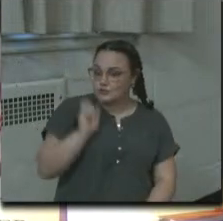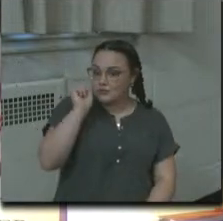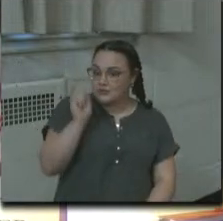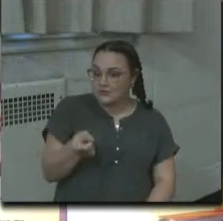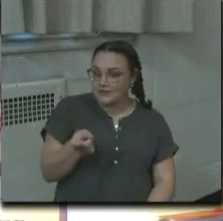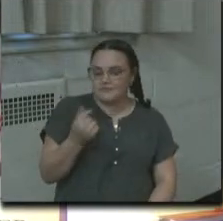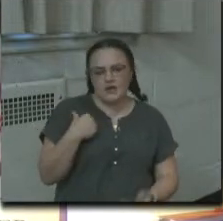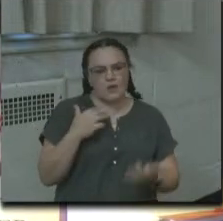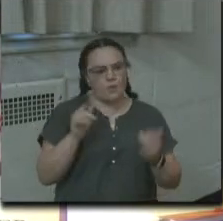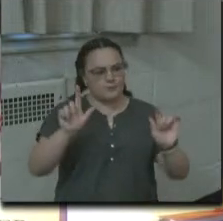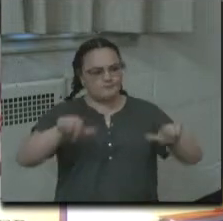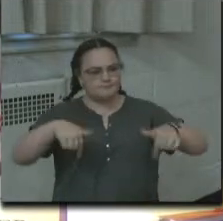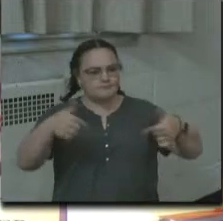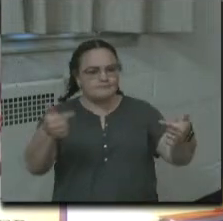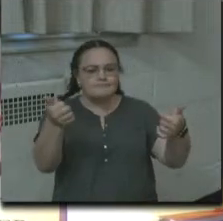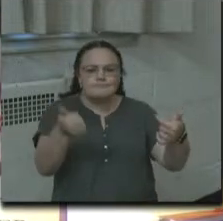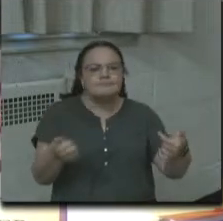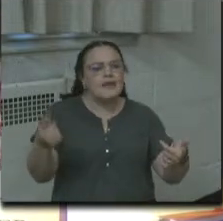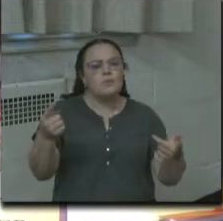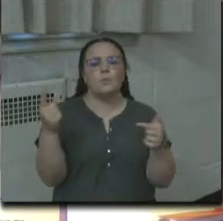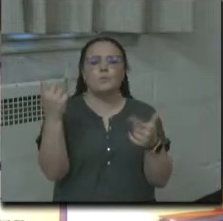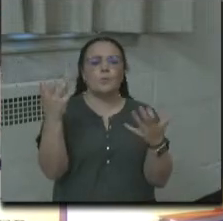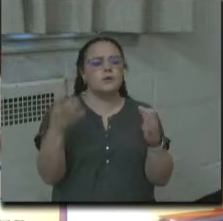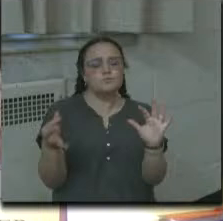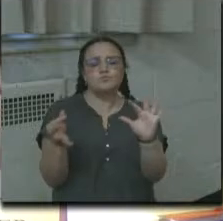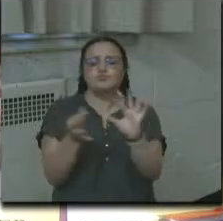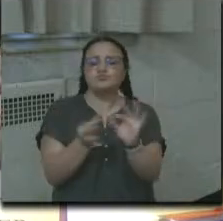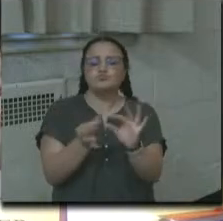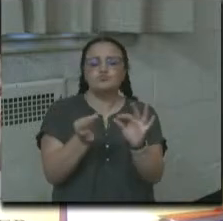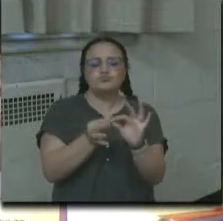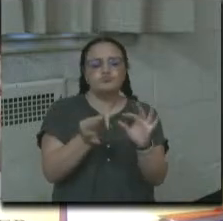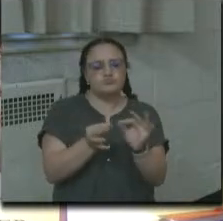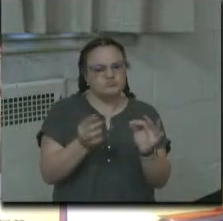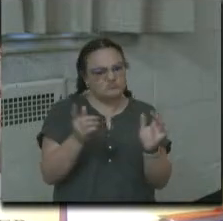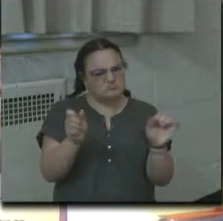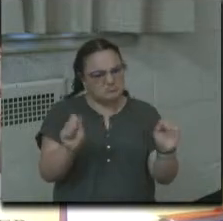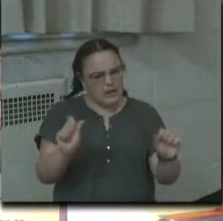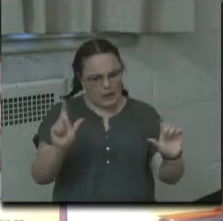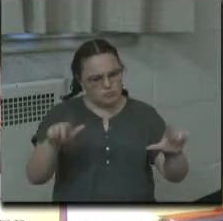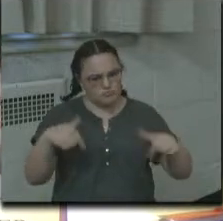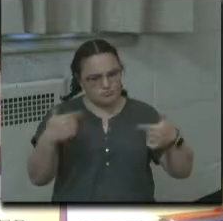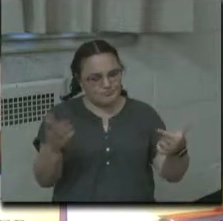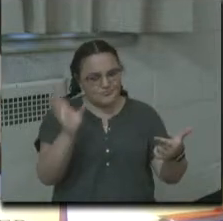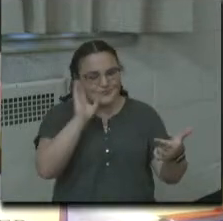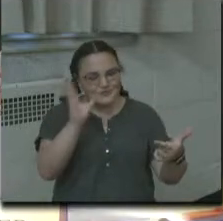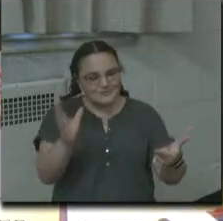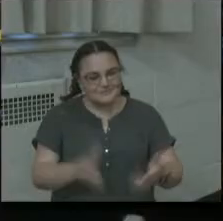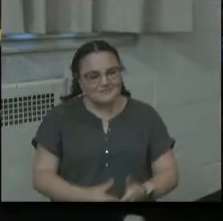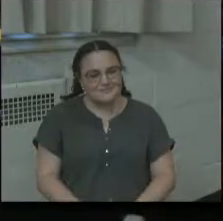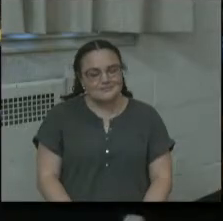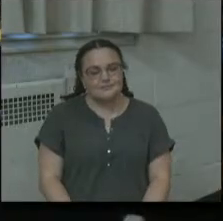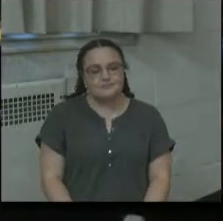love to open it up to any board member who would like to give any words that they have for our 4 that's leaving tonight.